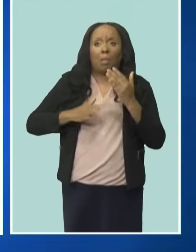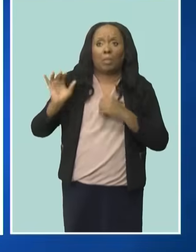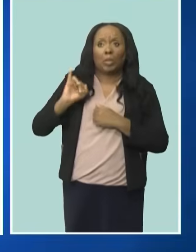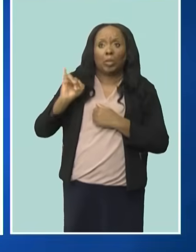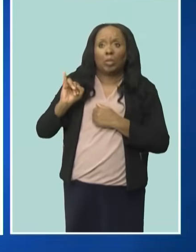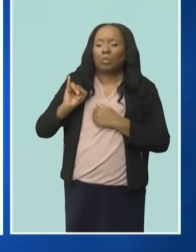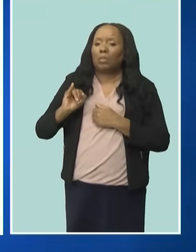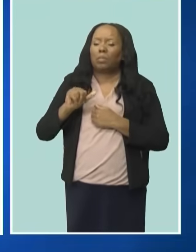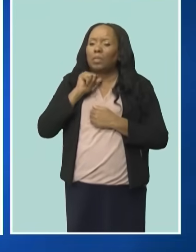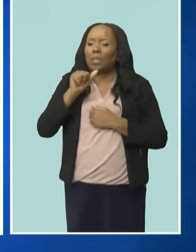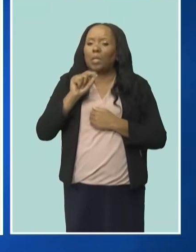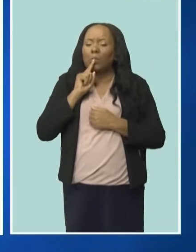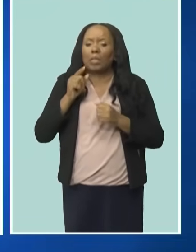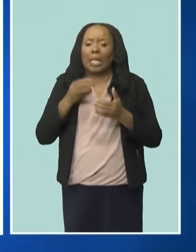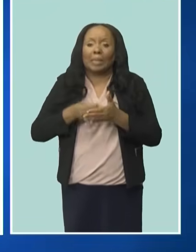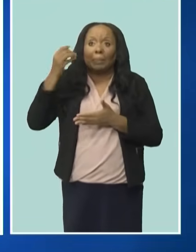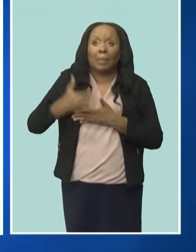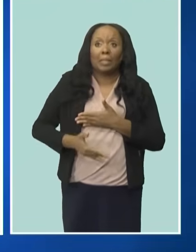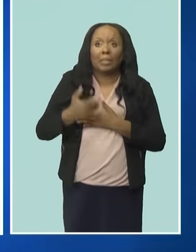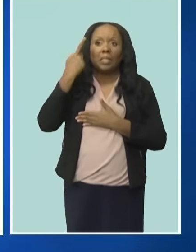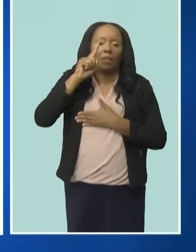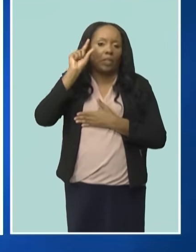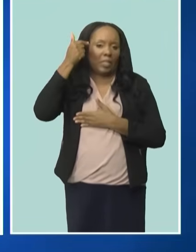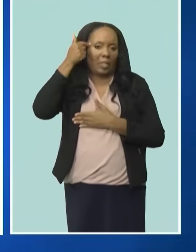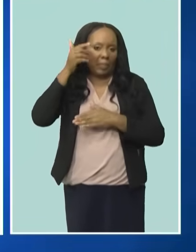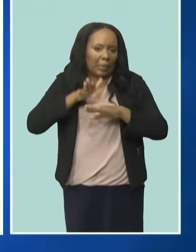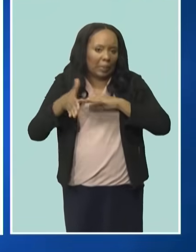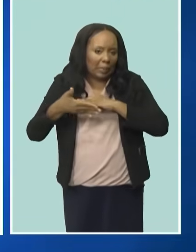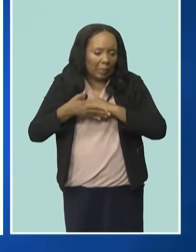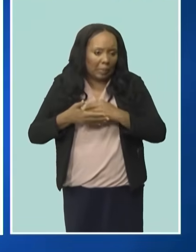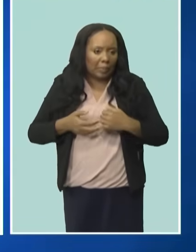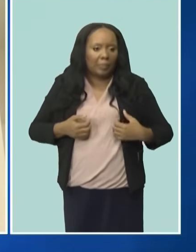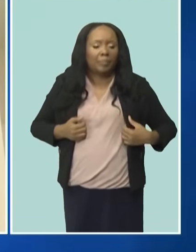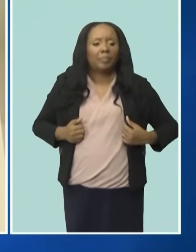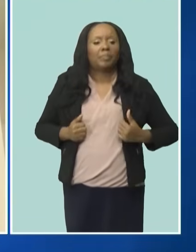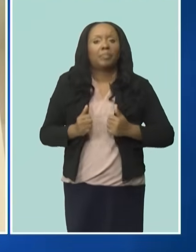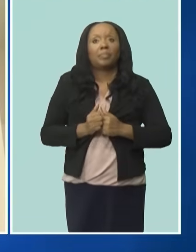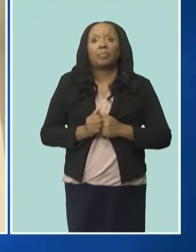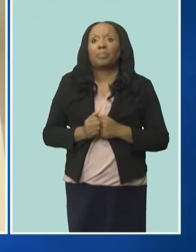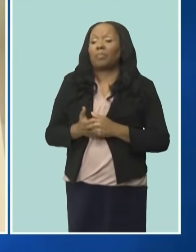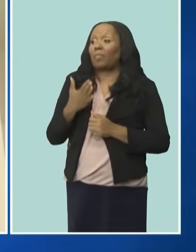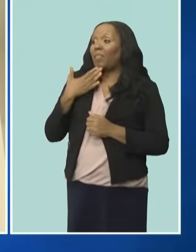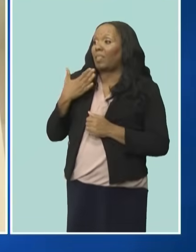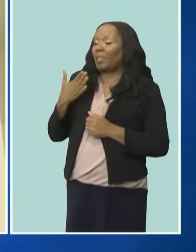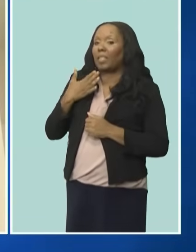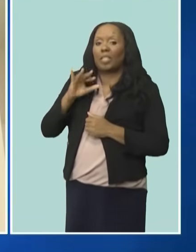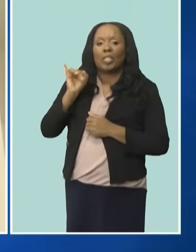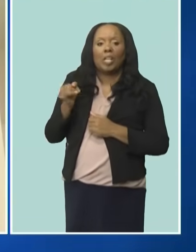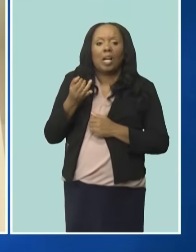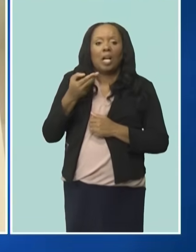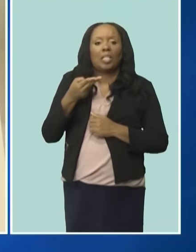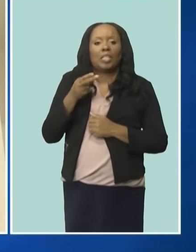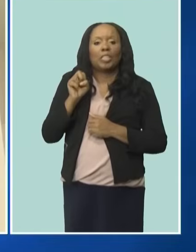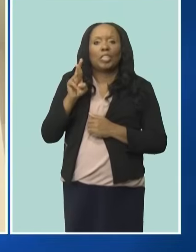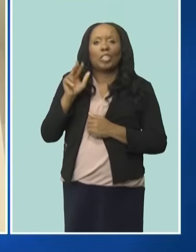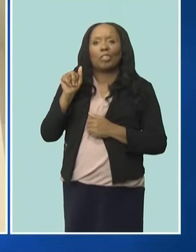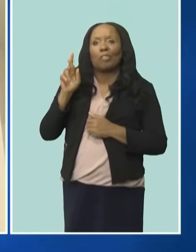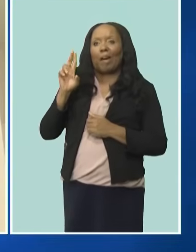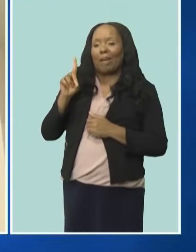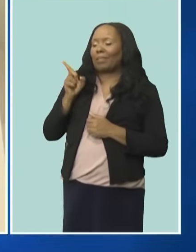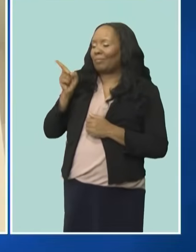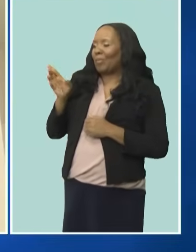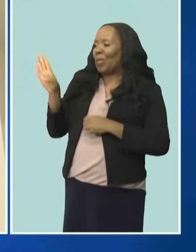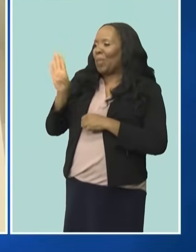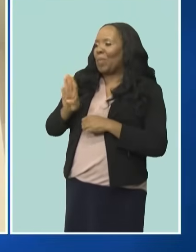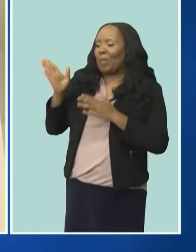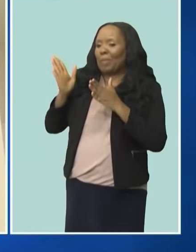too expensive for the government of Jamaica. I want to thank you so much, Gerard Morris-Seeley, Barbadian